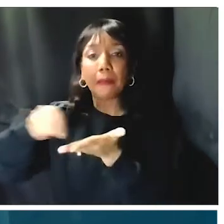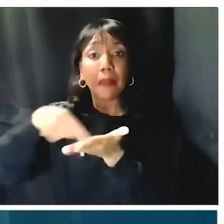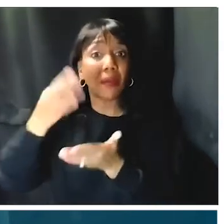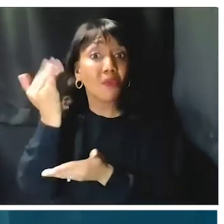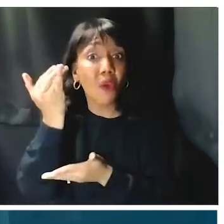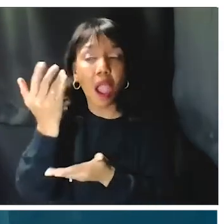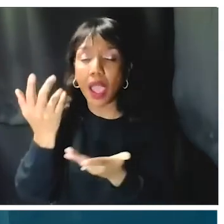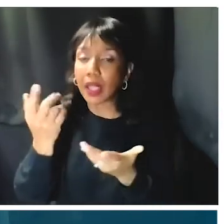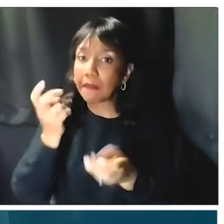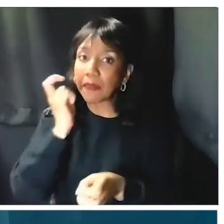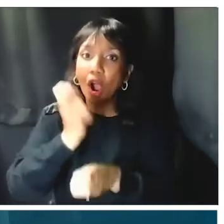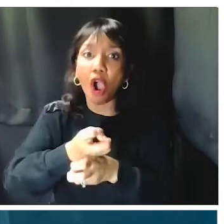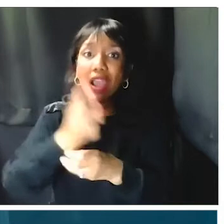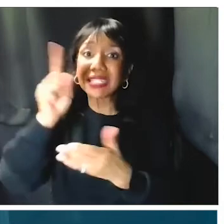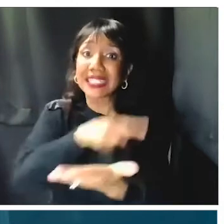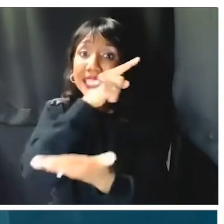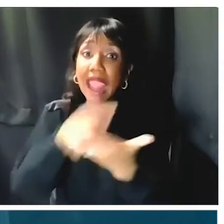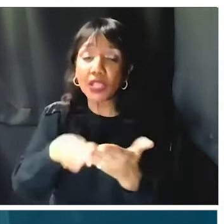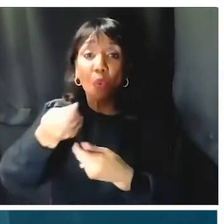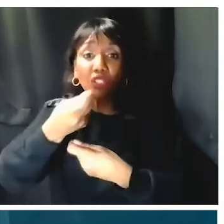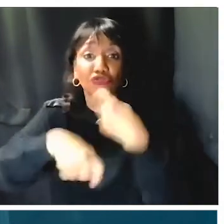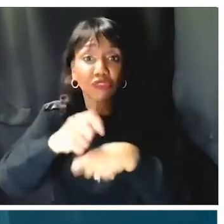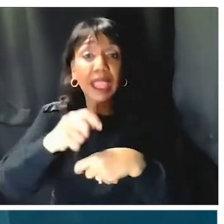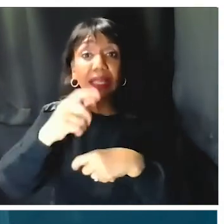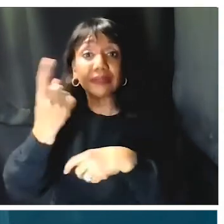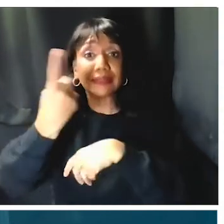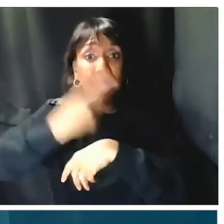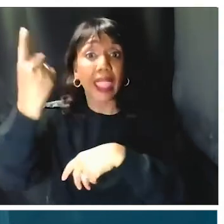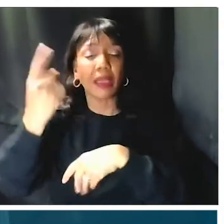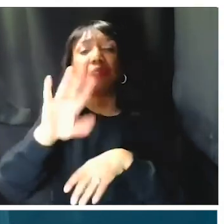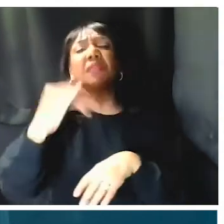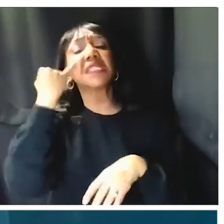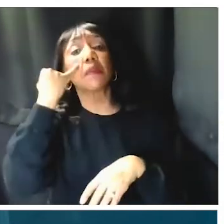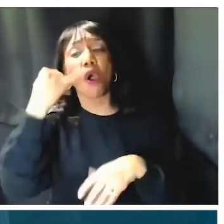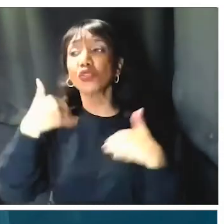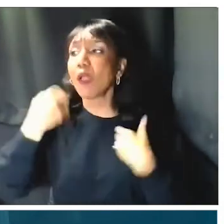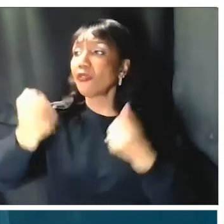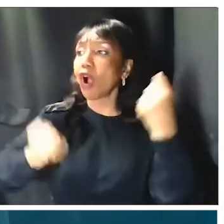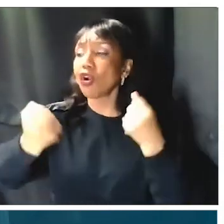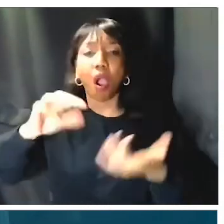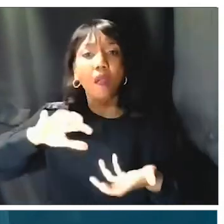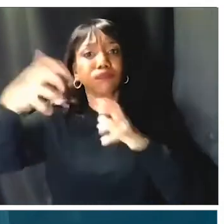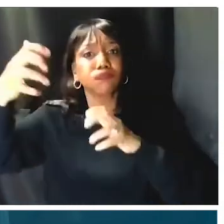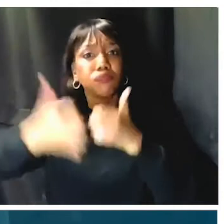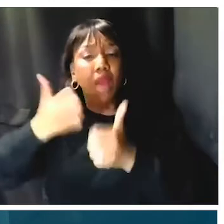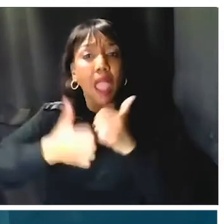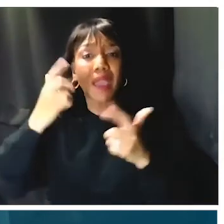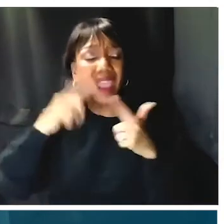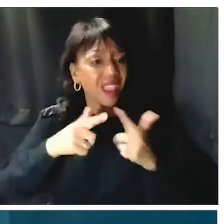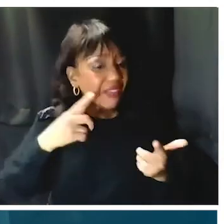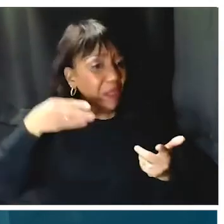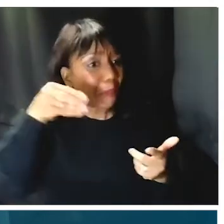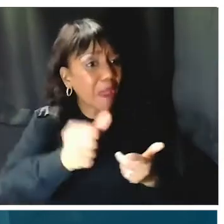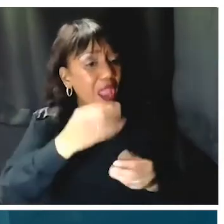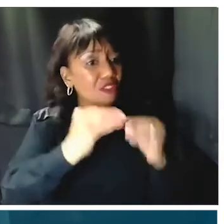because they may be difficult to cancel or change. Let us say you have car trouble and you have to pay an unexpected